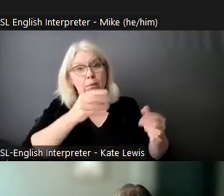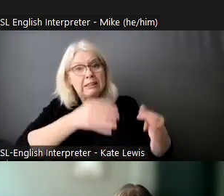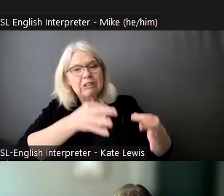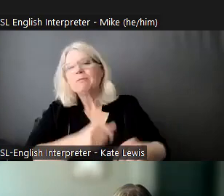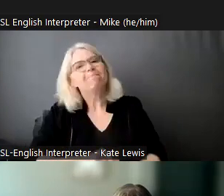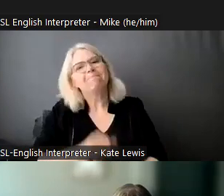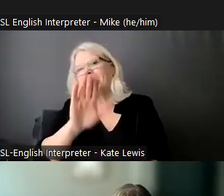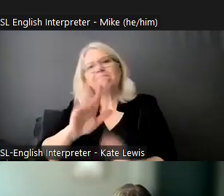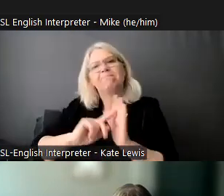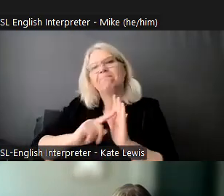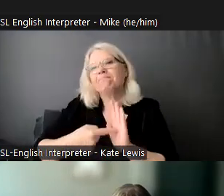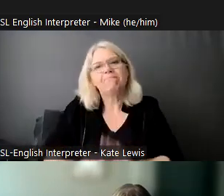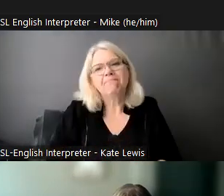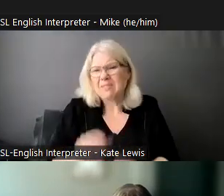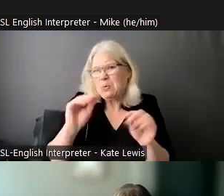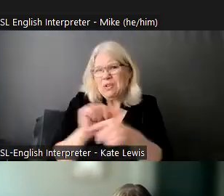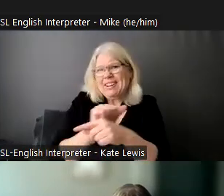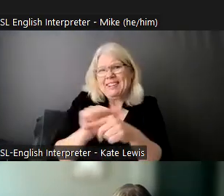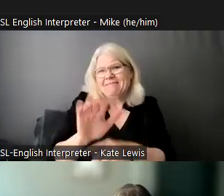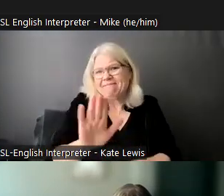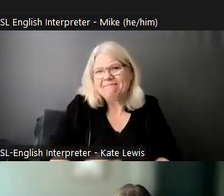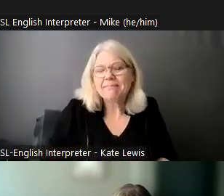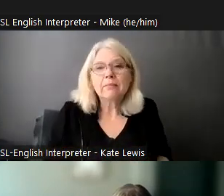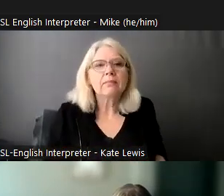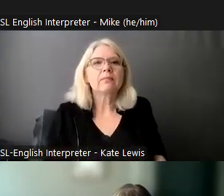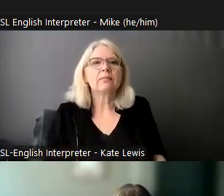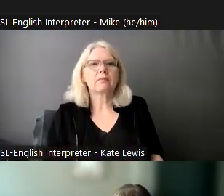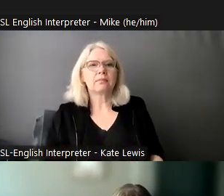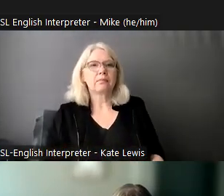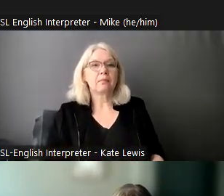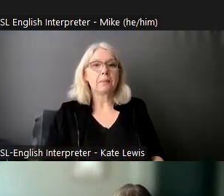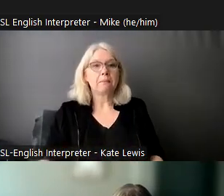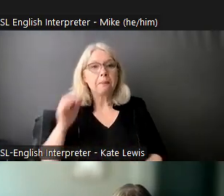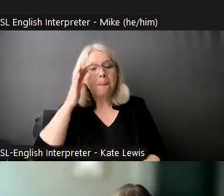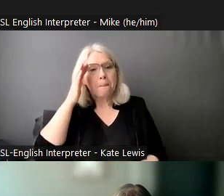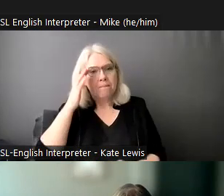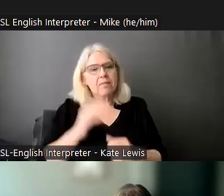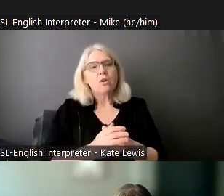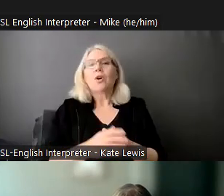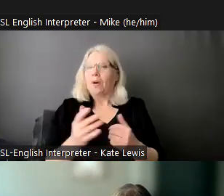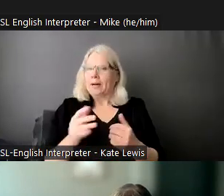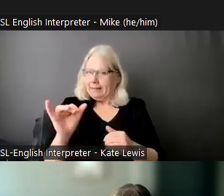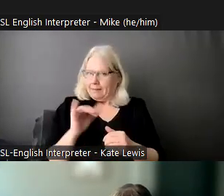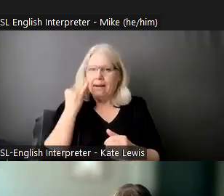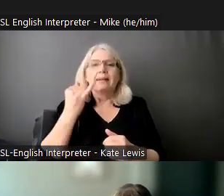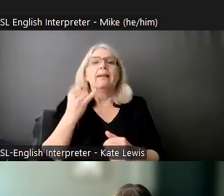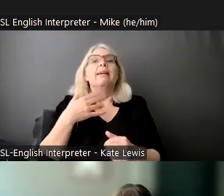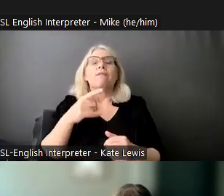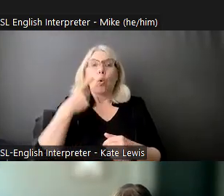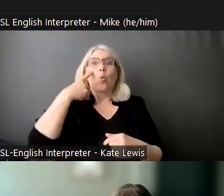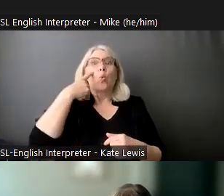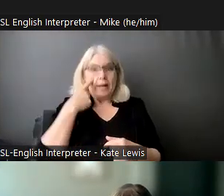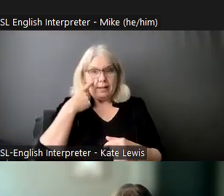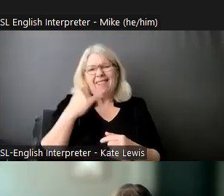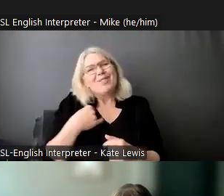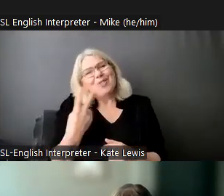Are the witnesses to a power of attorney also verifying the person's capacity to sign? So same thing as the notary. Your two